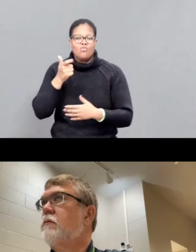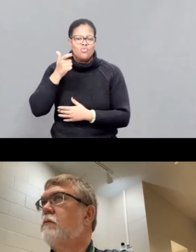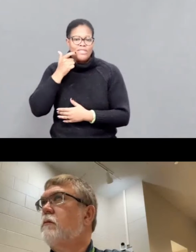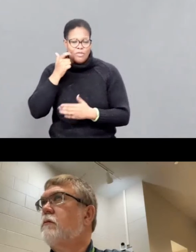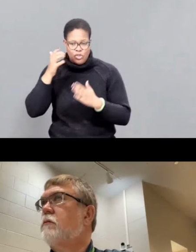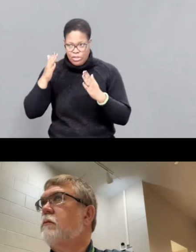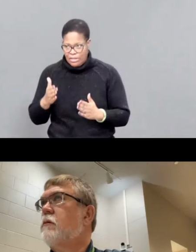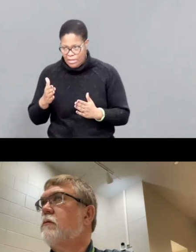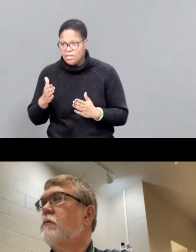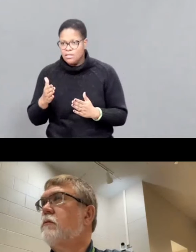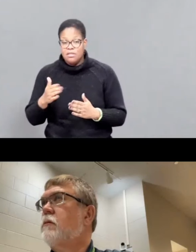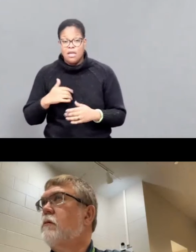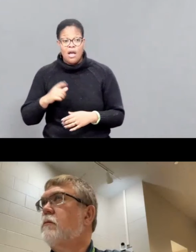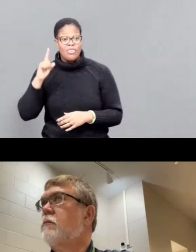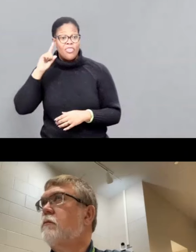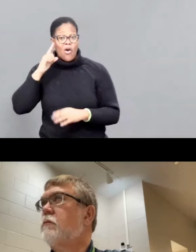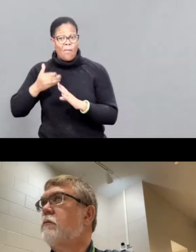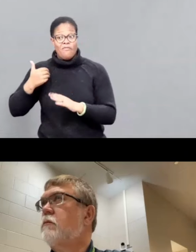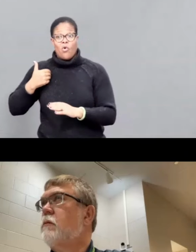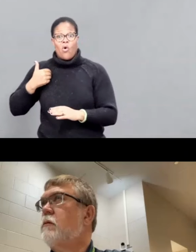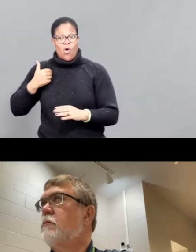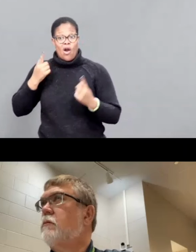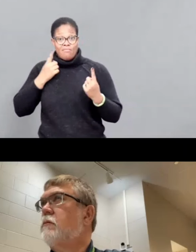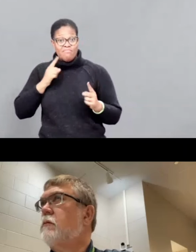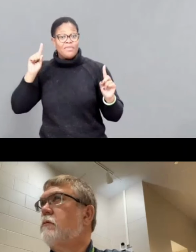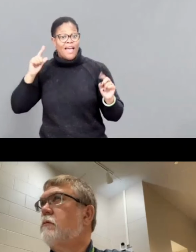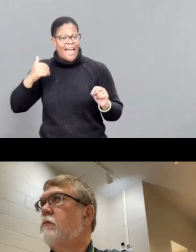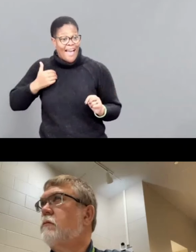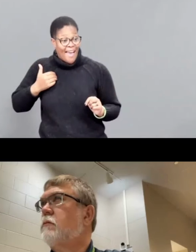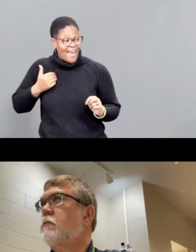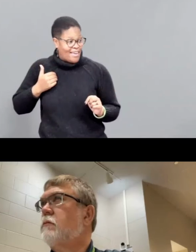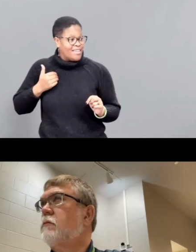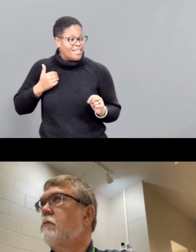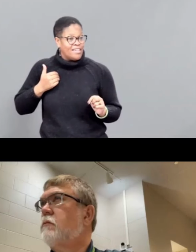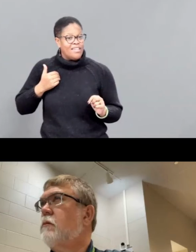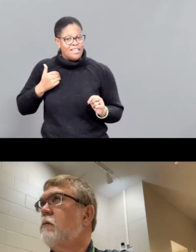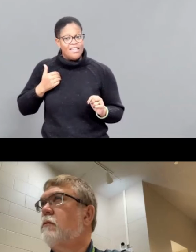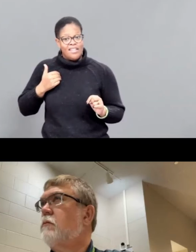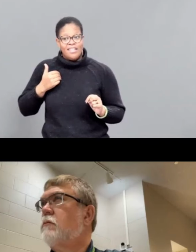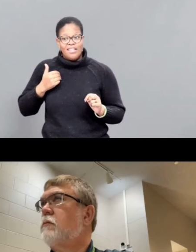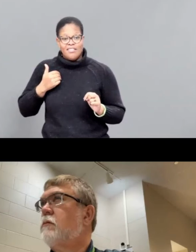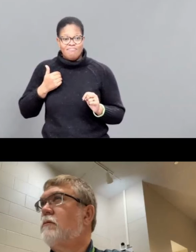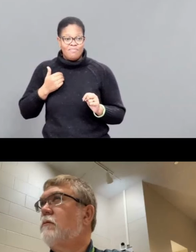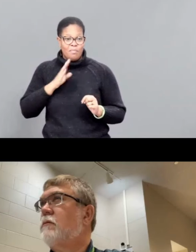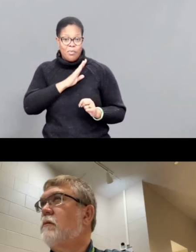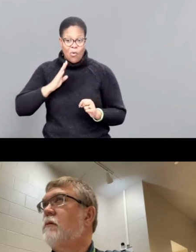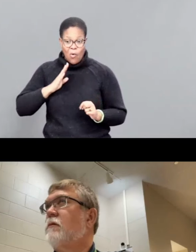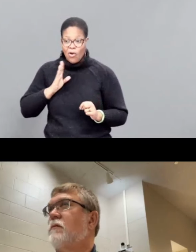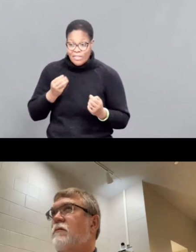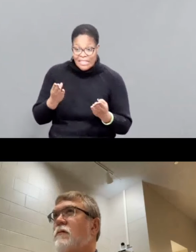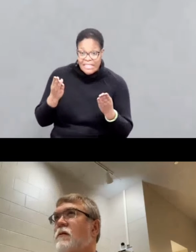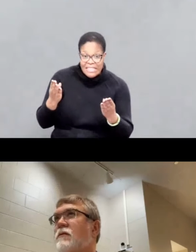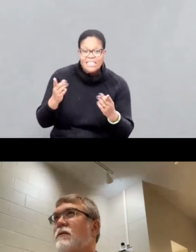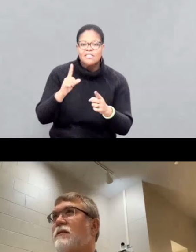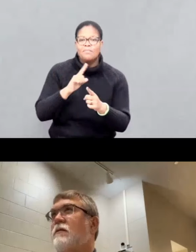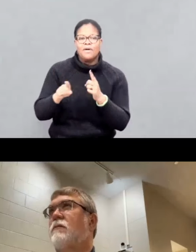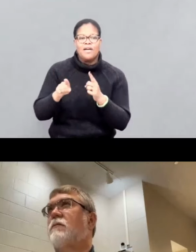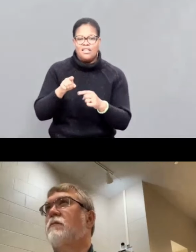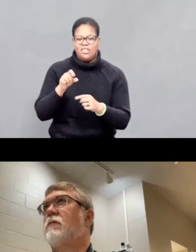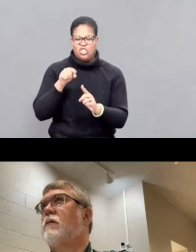receptionist. Thought we had a receptionist, brought her in front of the board, but unfortunately she backed